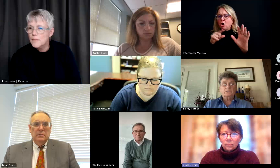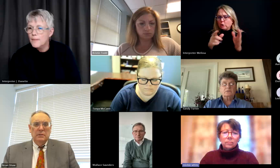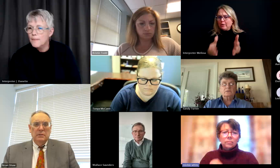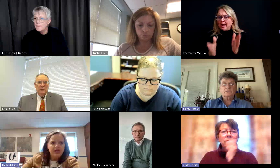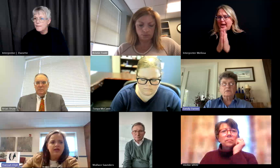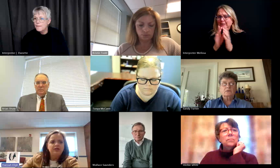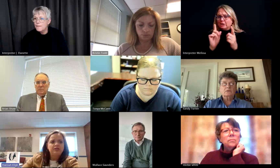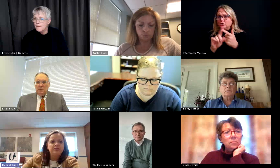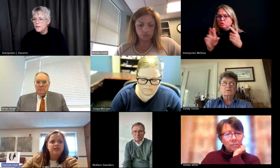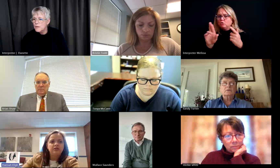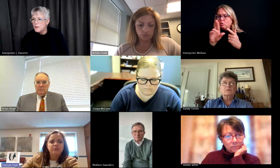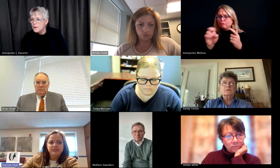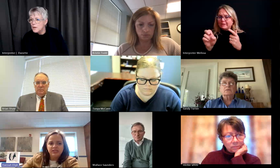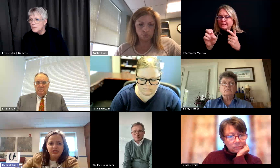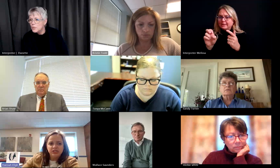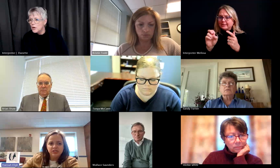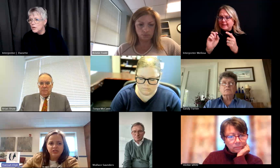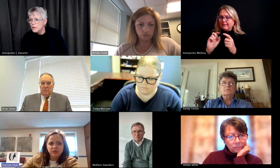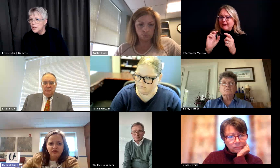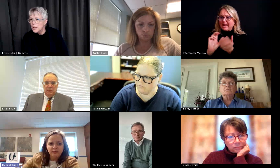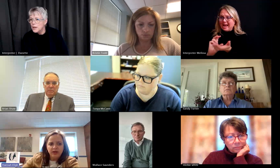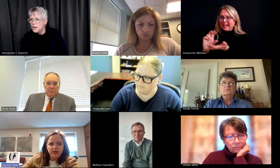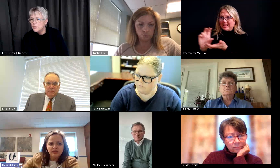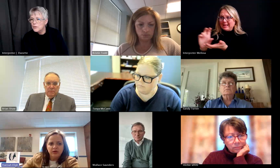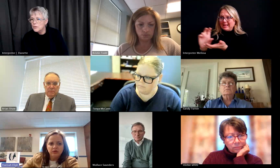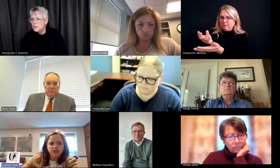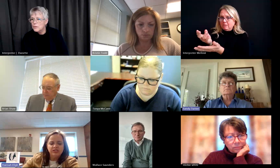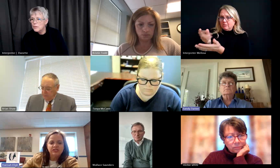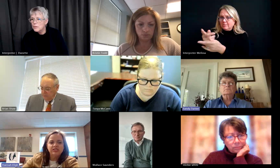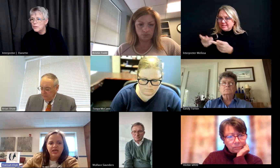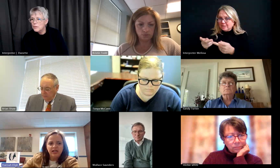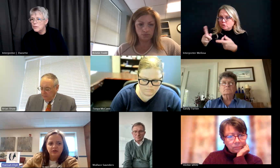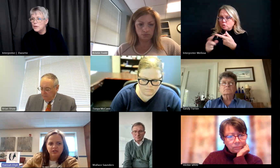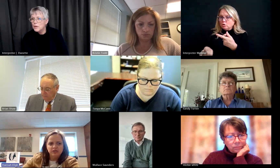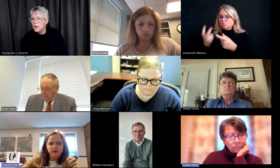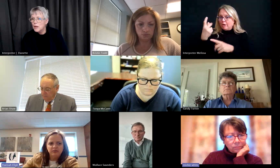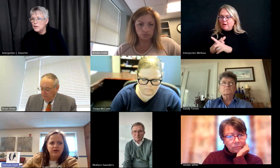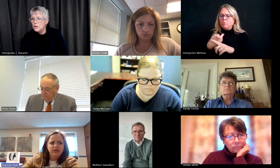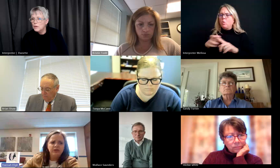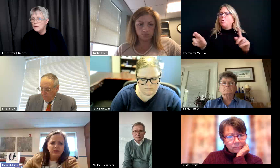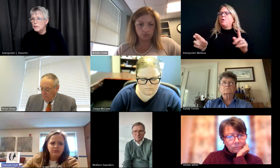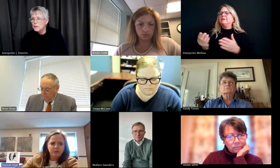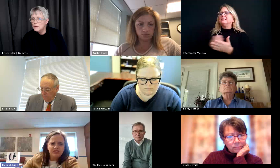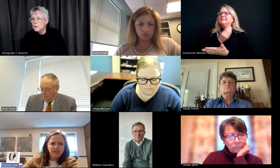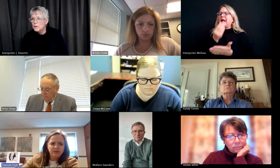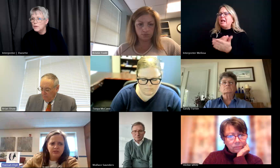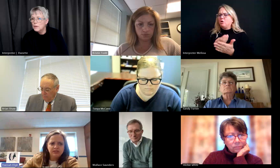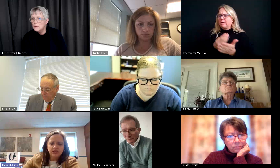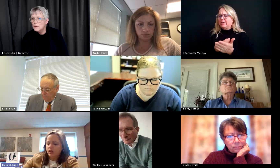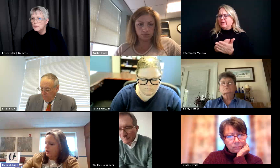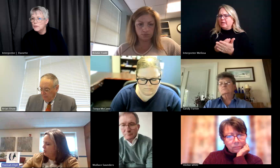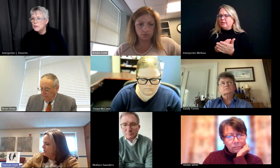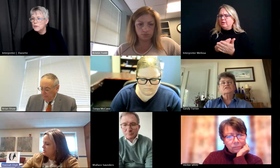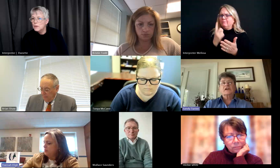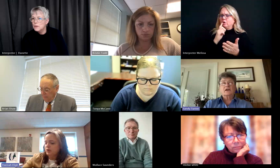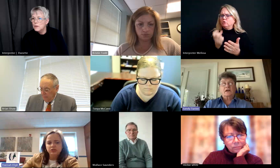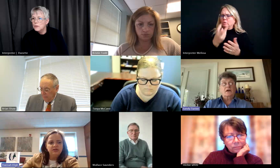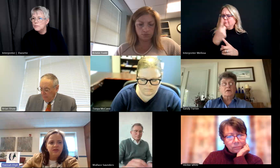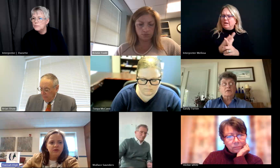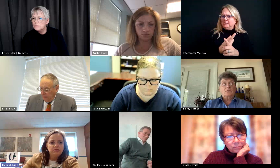to reallocate the positions to 12 months or just the salary to 12 months but keep them at 10 months?